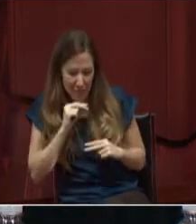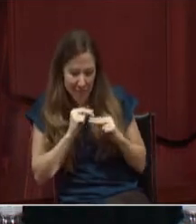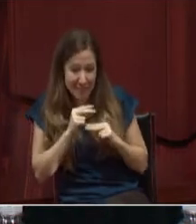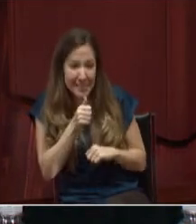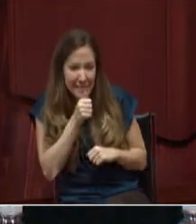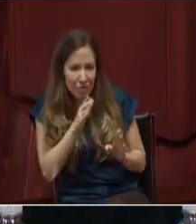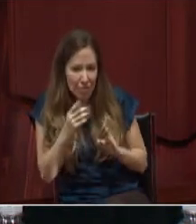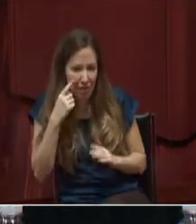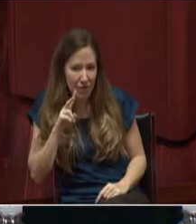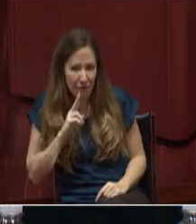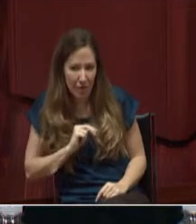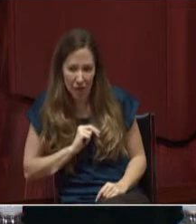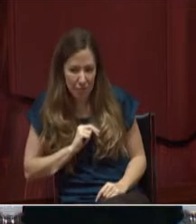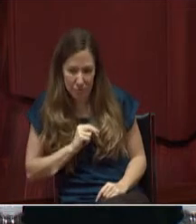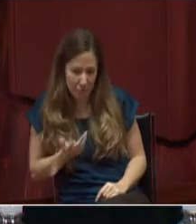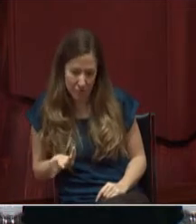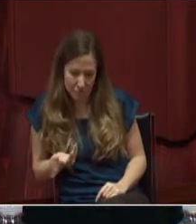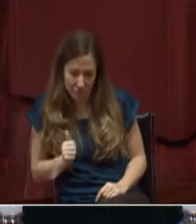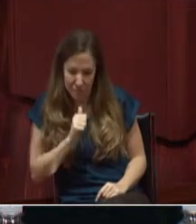Vietnam, which of course was a canard anyway.